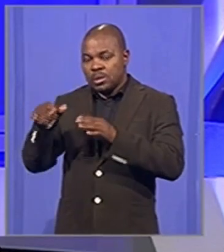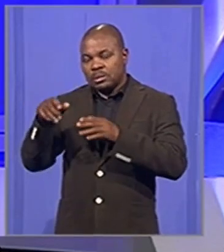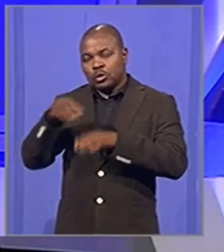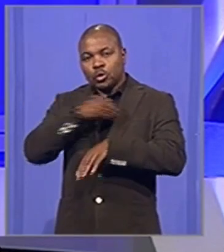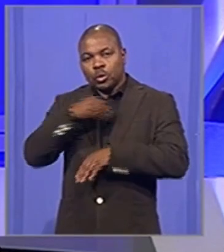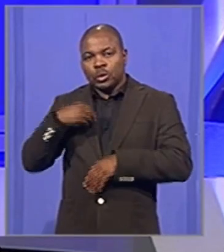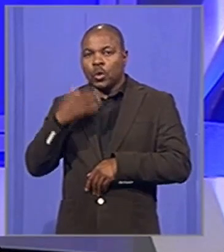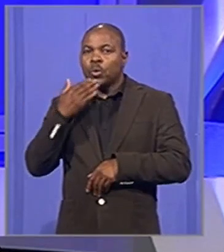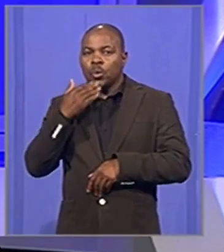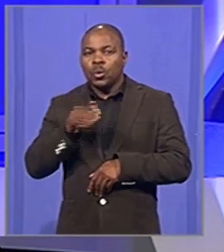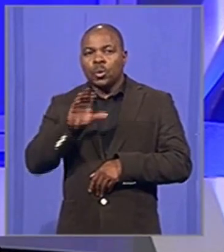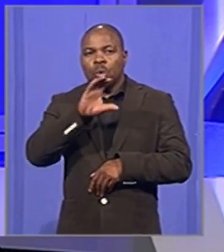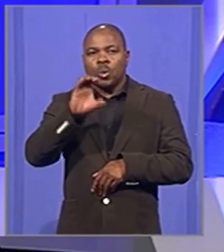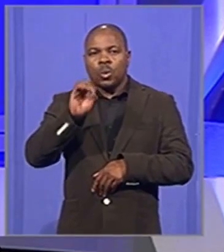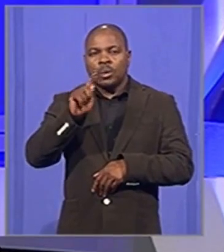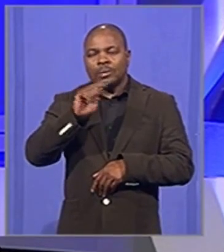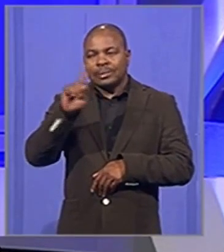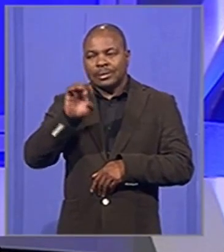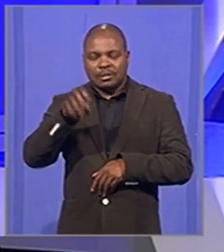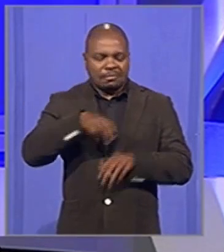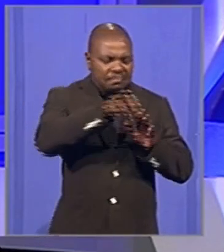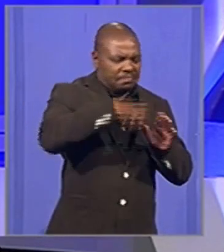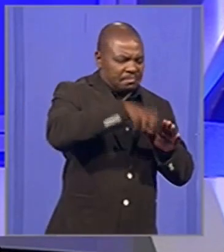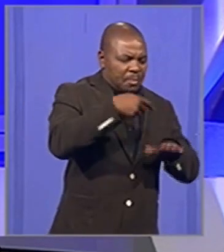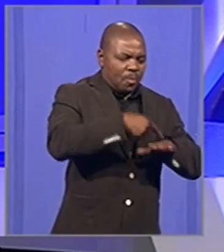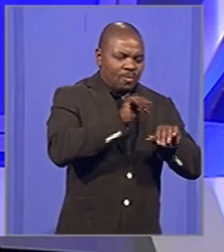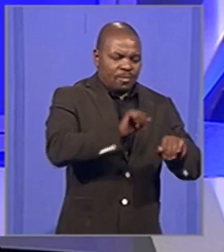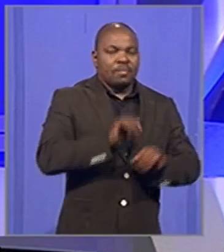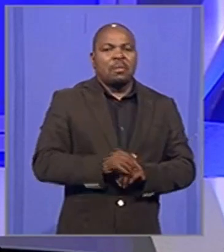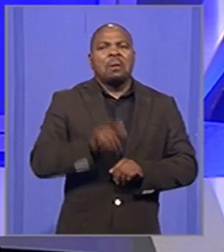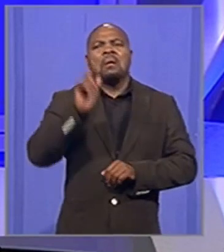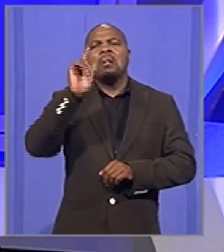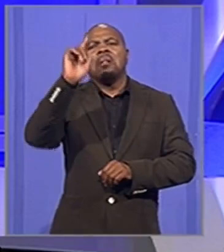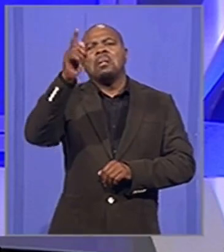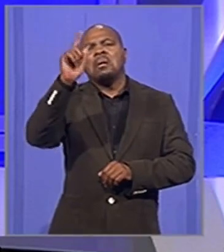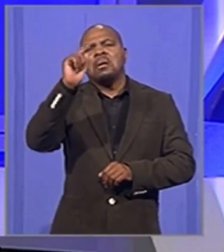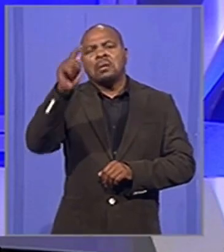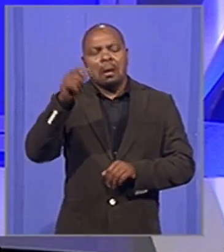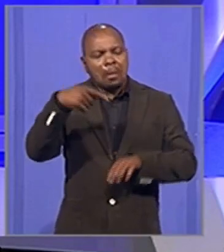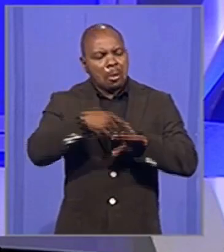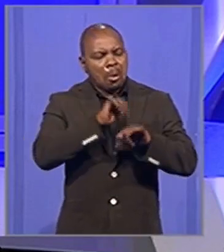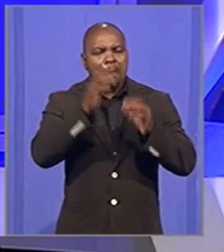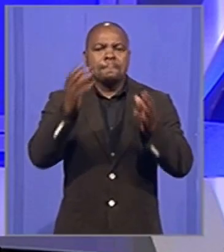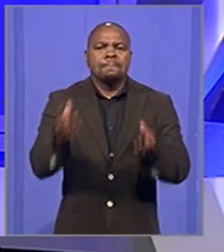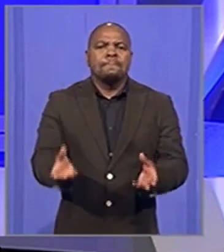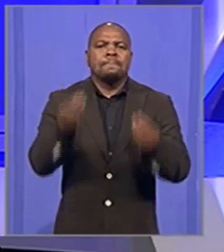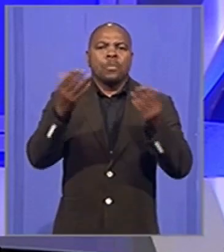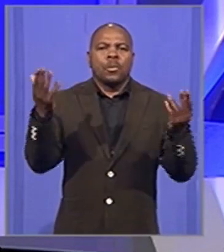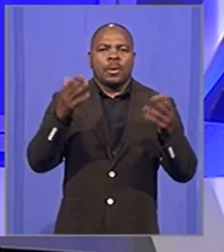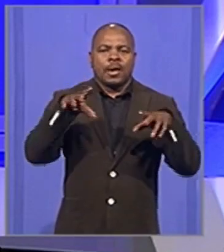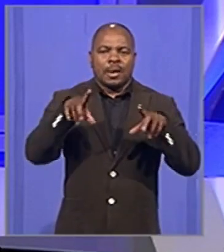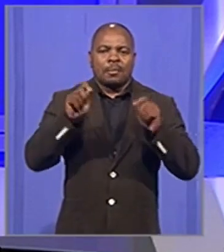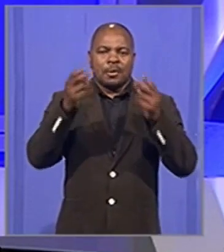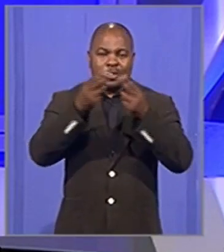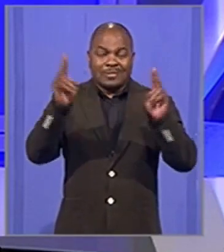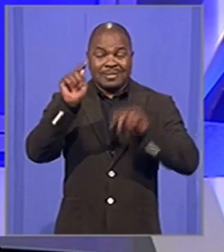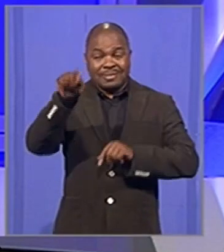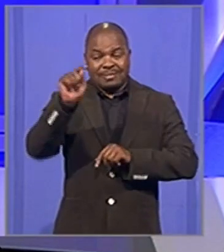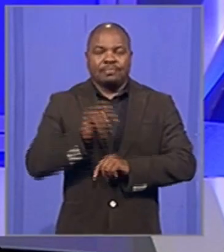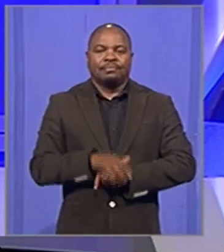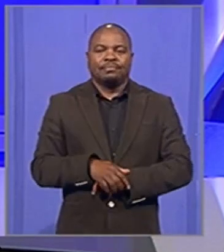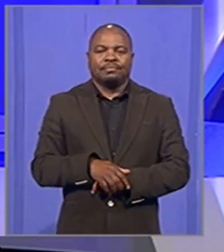bongaka Karel Gert Kotsia. Masaledi a bone a ne a bonwa dingwagangwaga morago kwa University ya Cape